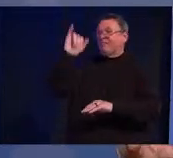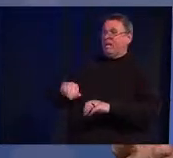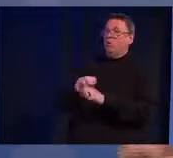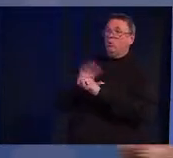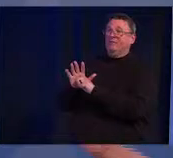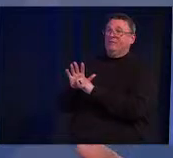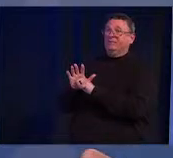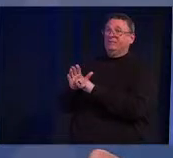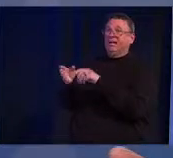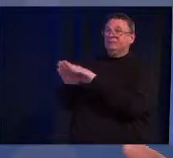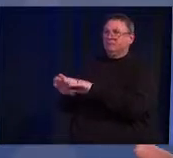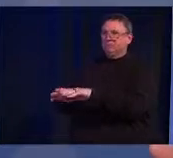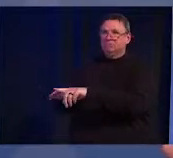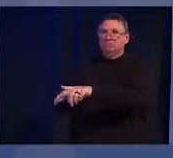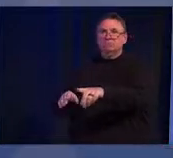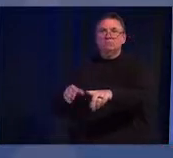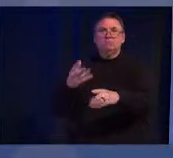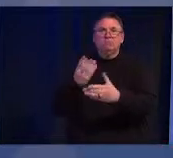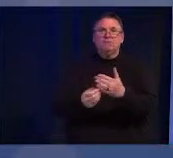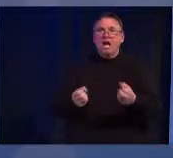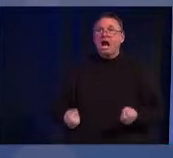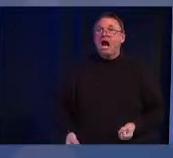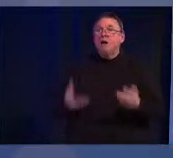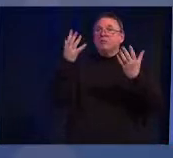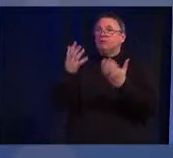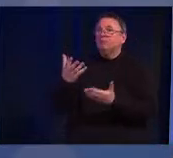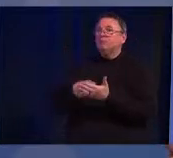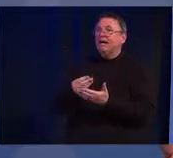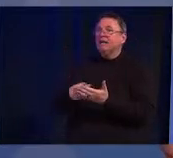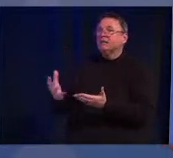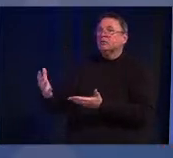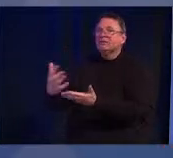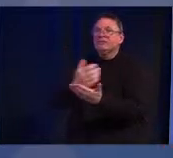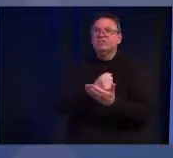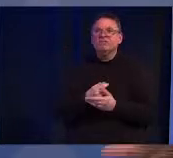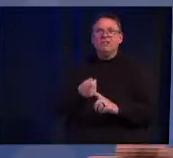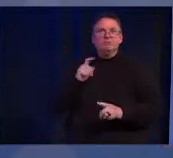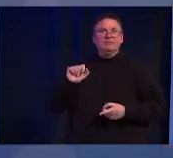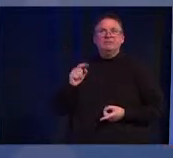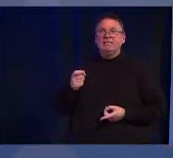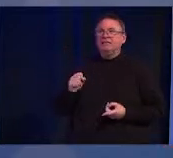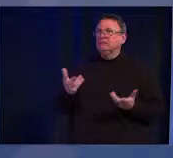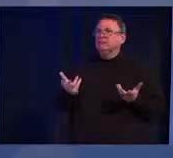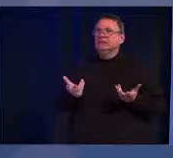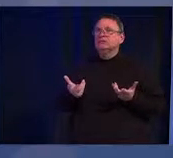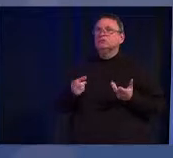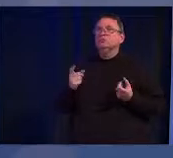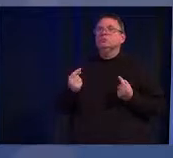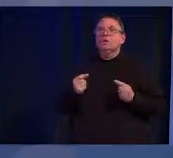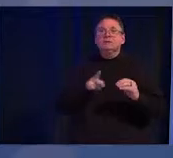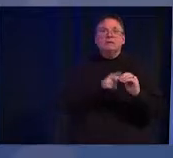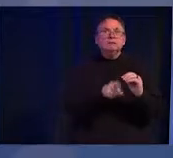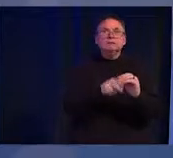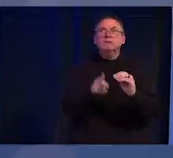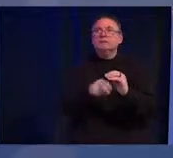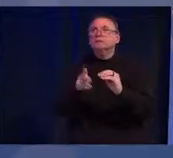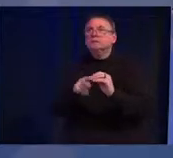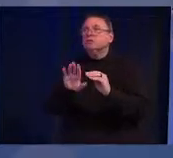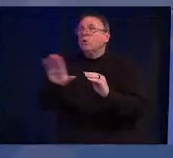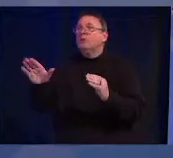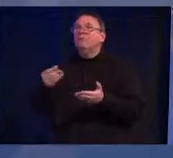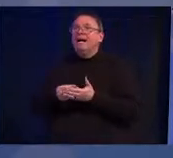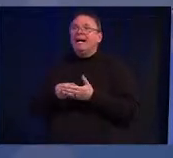shutdown, we don't know how much revenue we're going to get from taxpayers, so I need you to cut all of your spending by 10